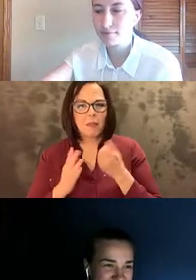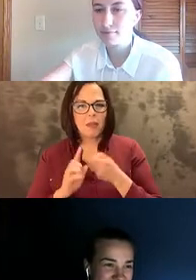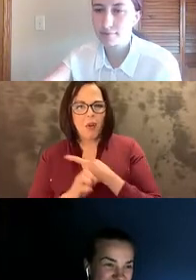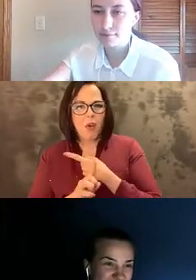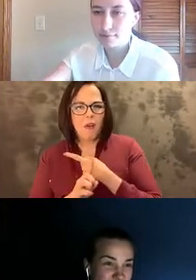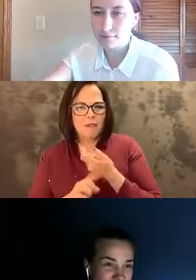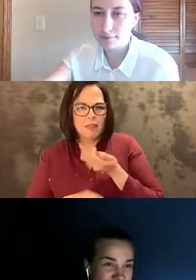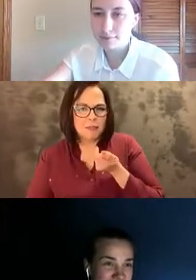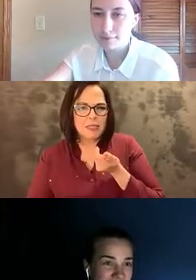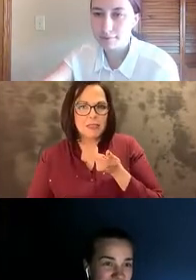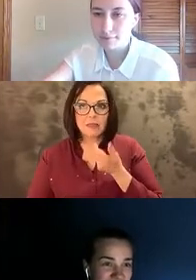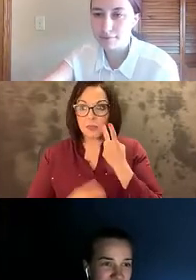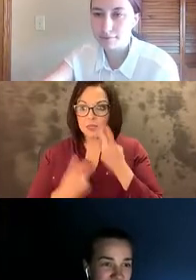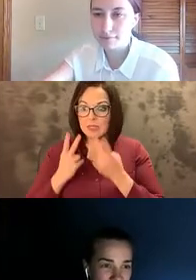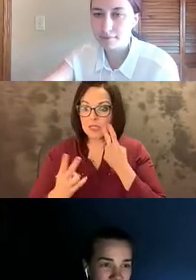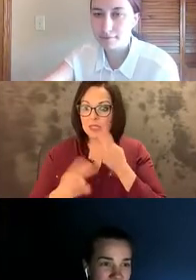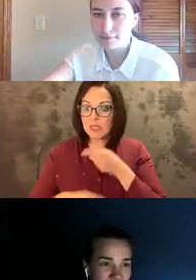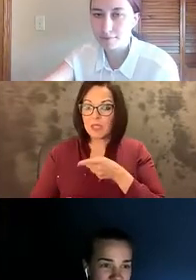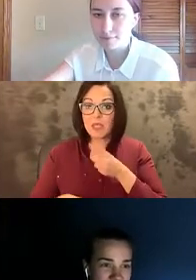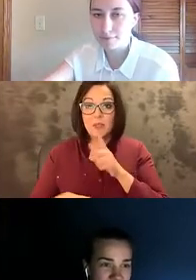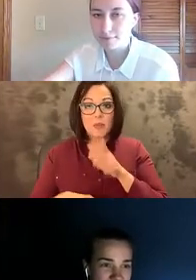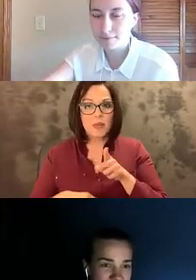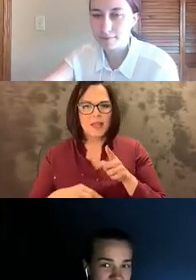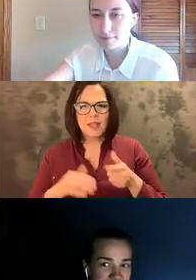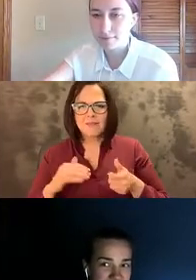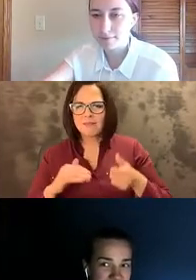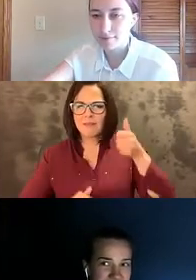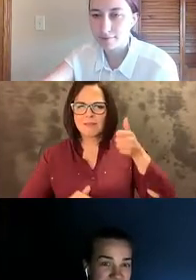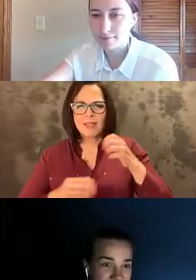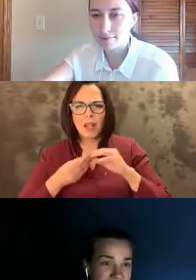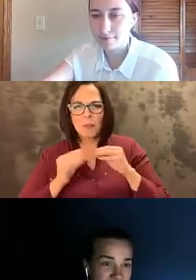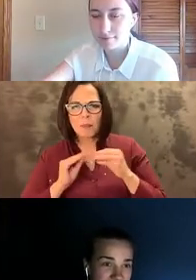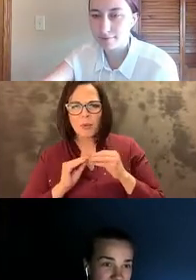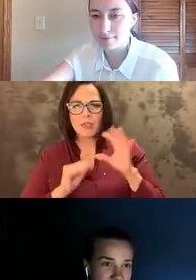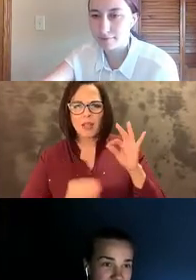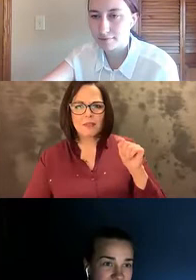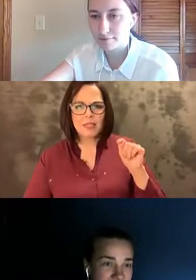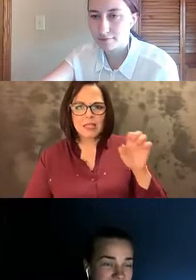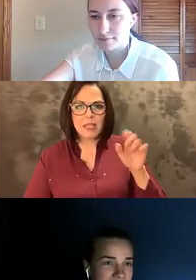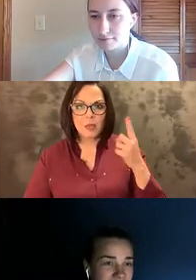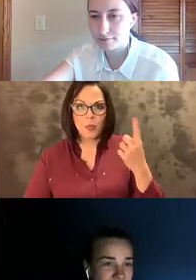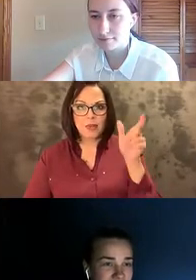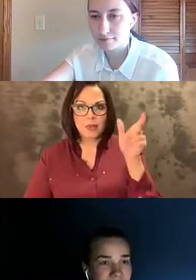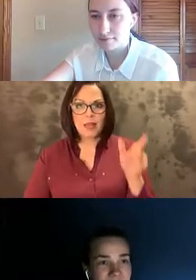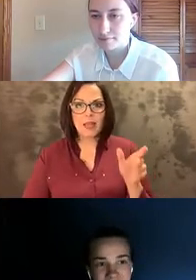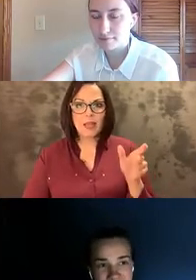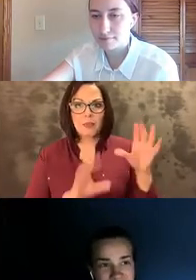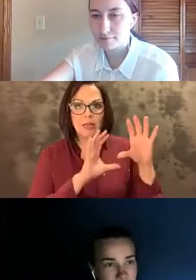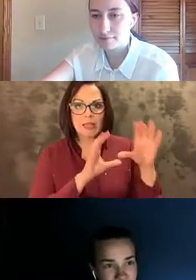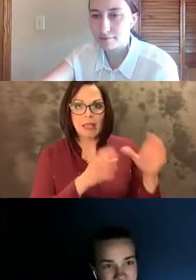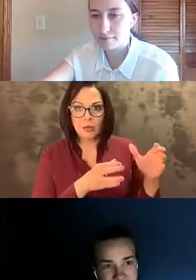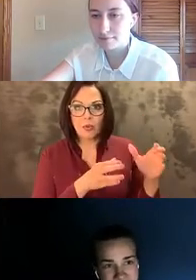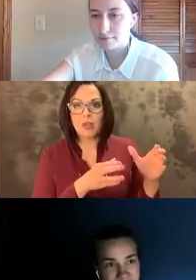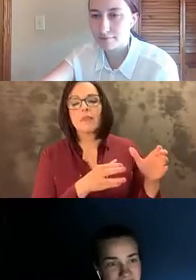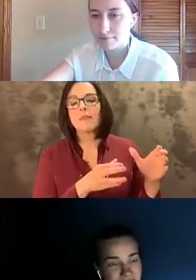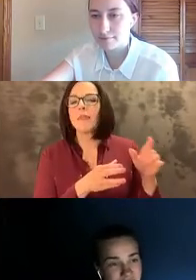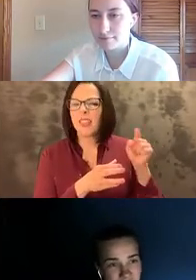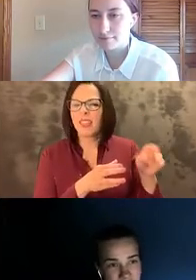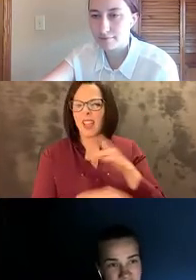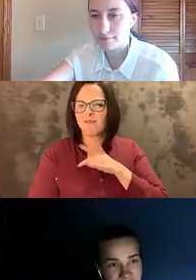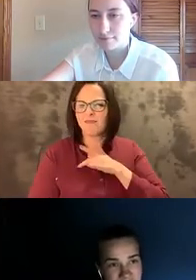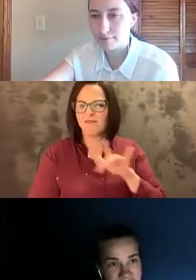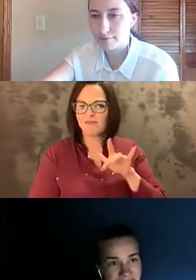we see is really high numbers of FTEs in a single category. That